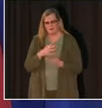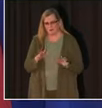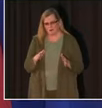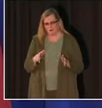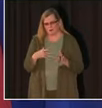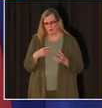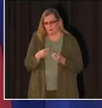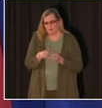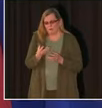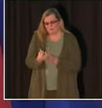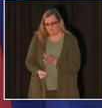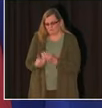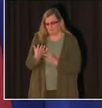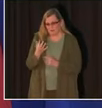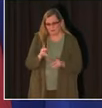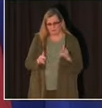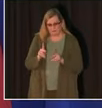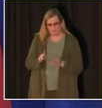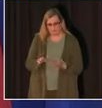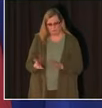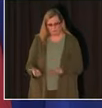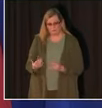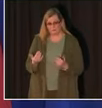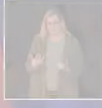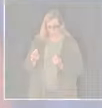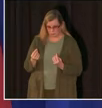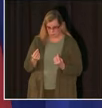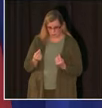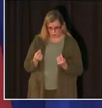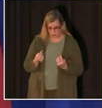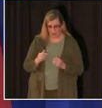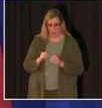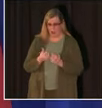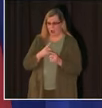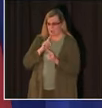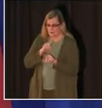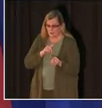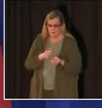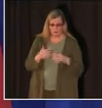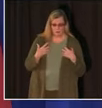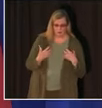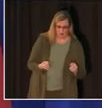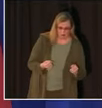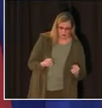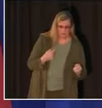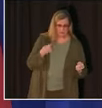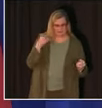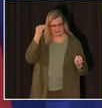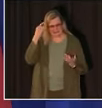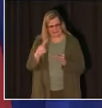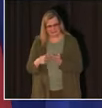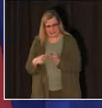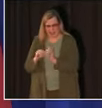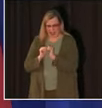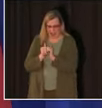the number of lives loss in Washington DC to 86 we need to be thinking about the capacity of our